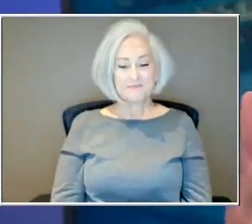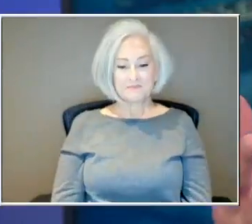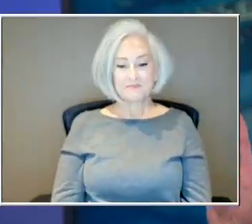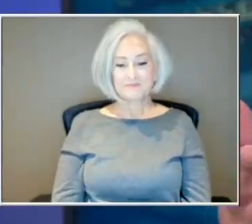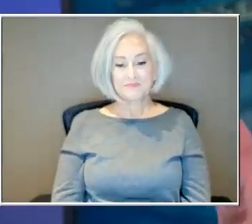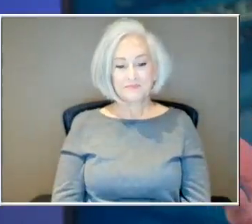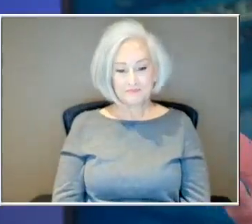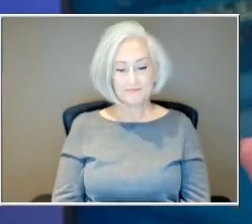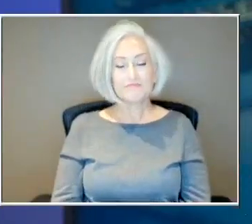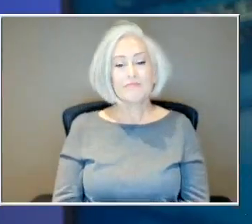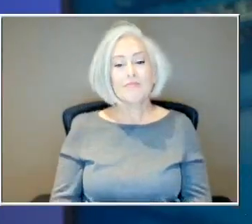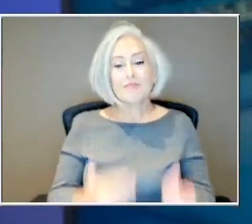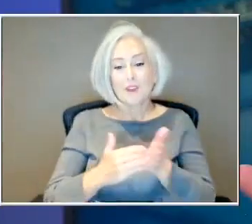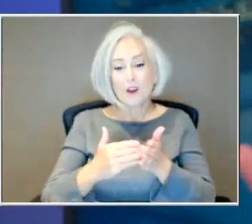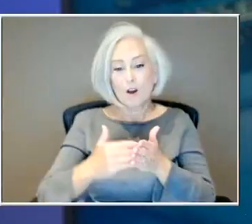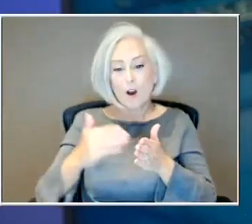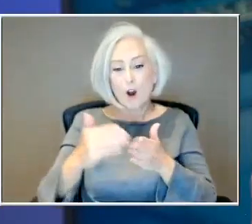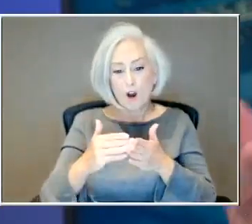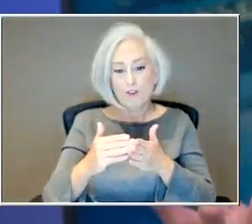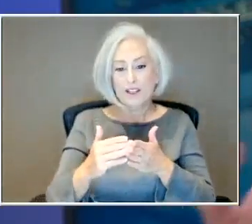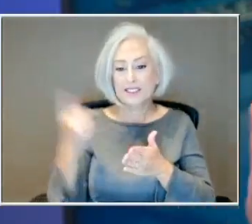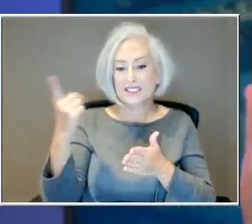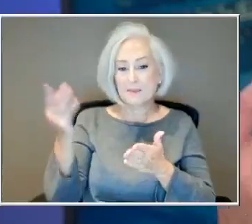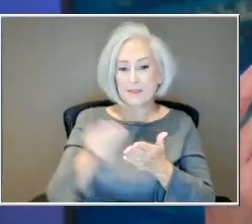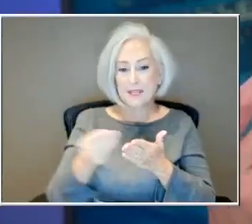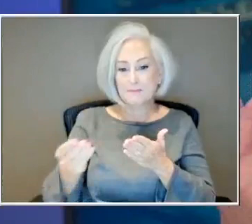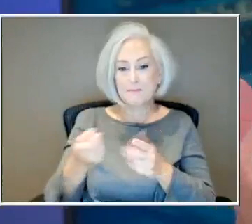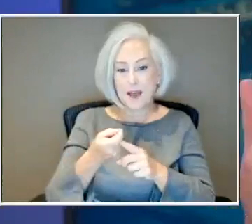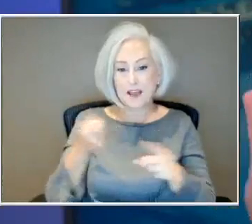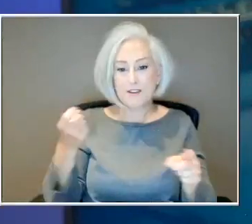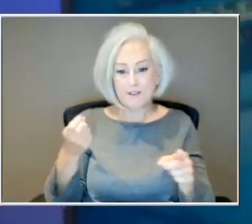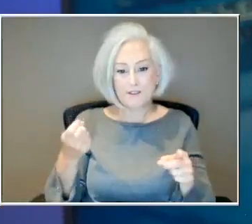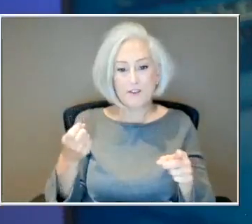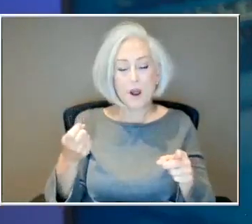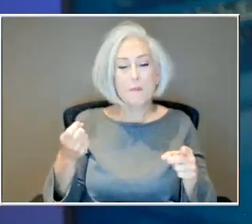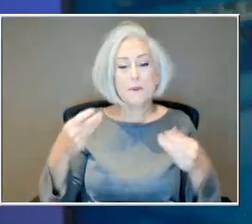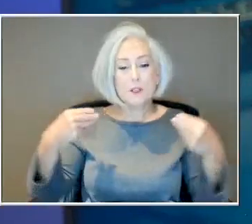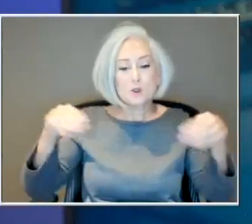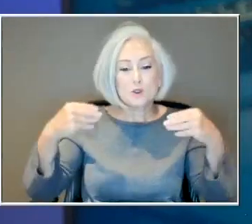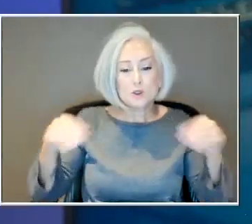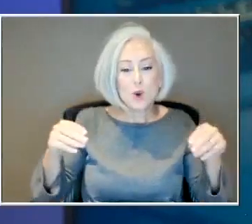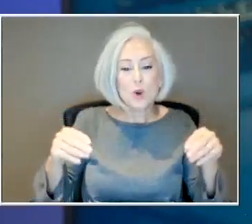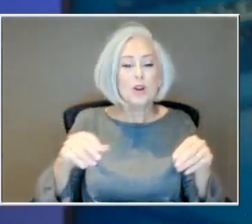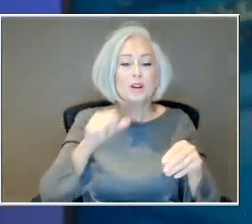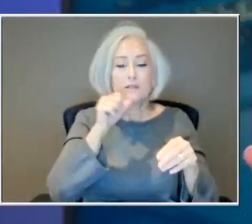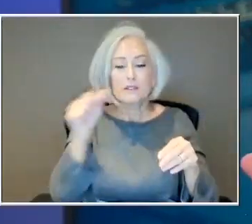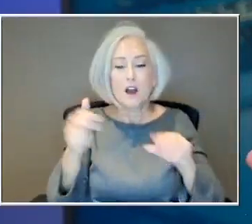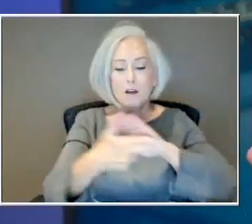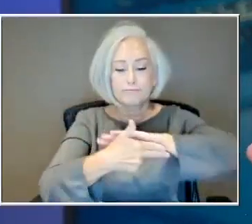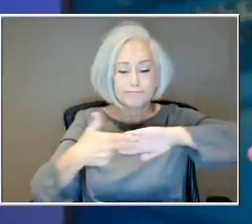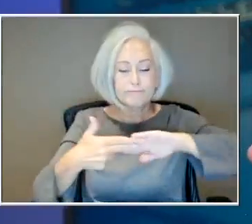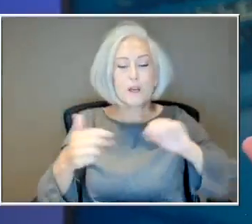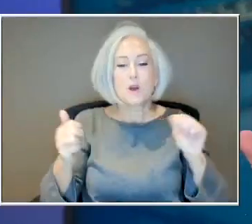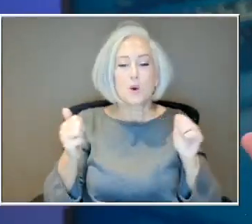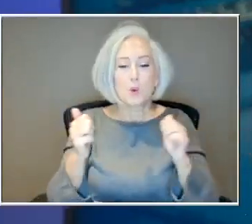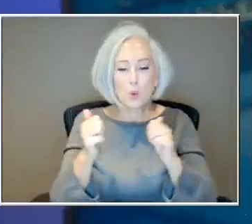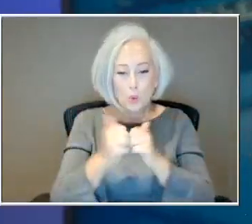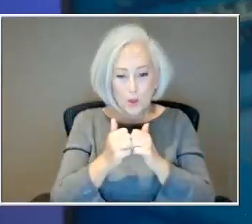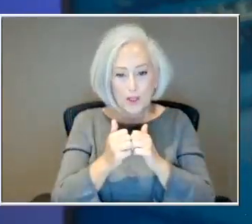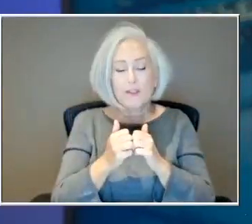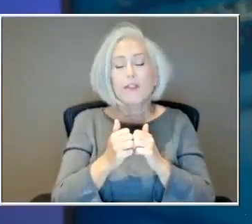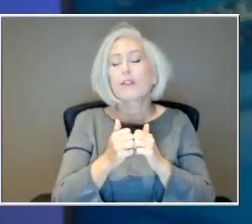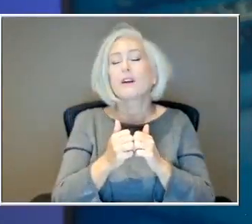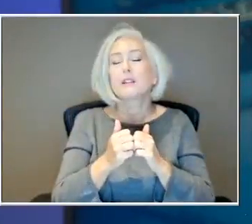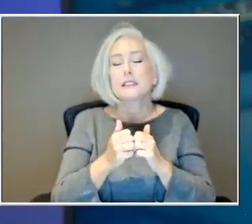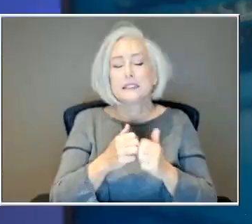the times like the store-bought ones, they're probably not going to have like a choking hazard or something on there. So, but if they're kind of a homemade one, just be thoughtful of that. Like that's something that